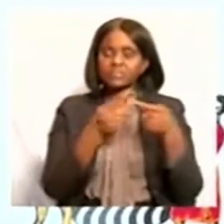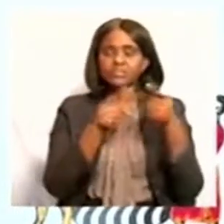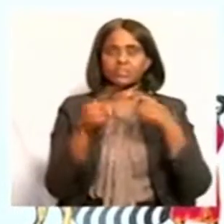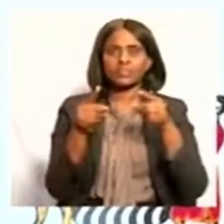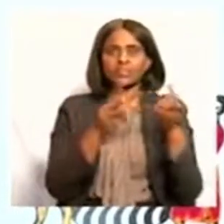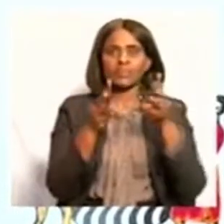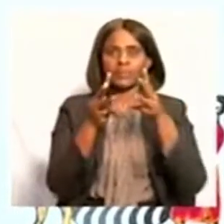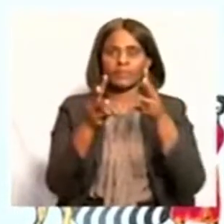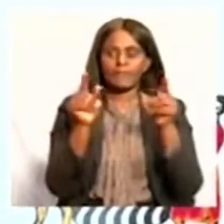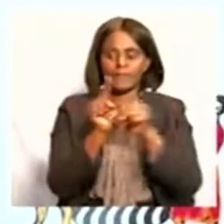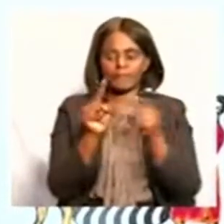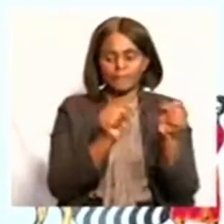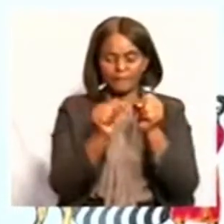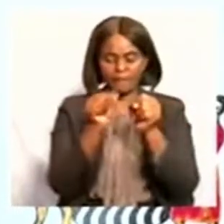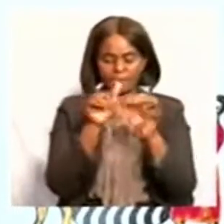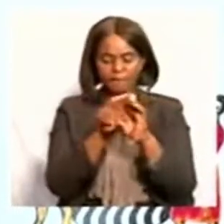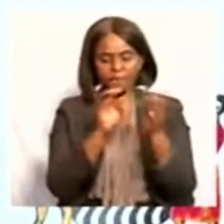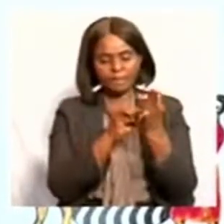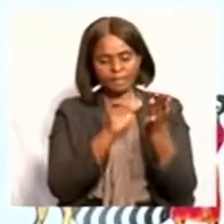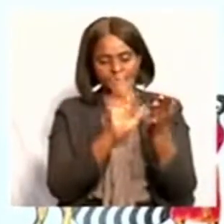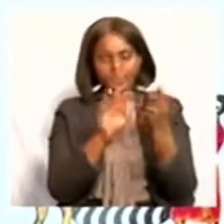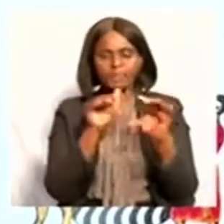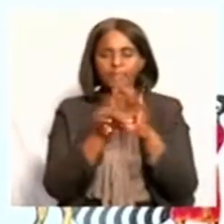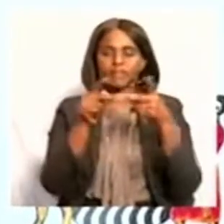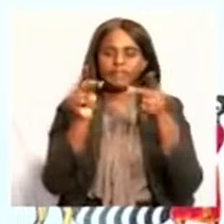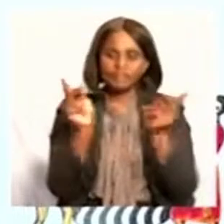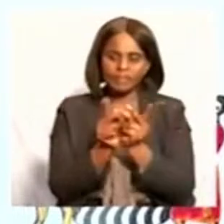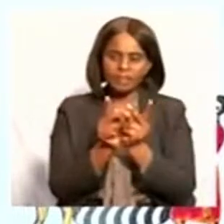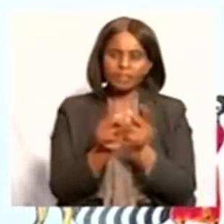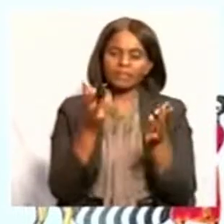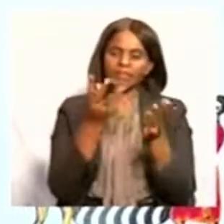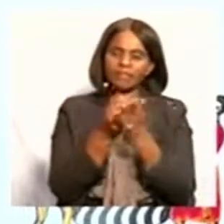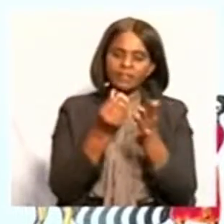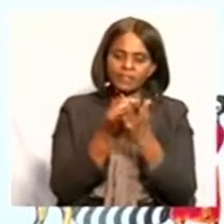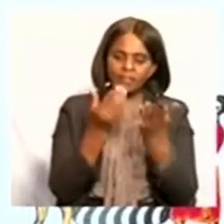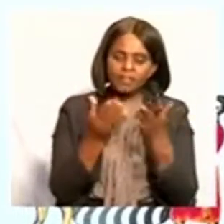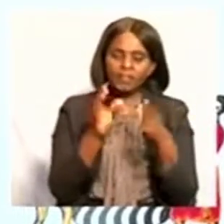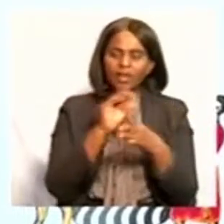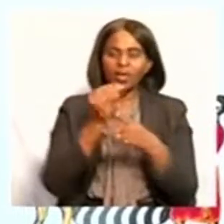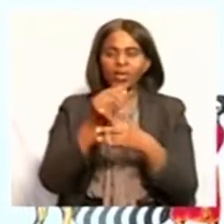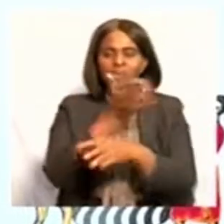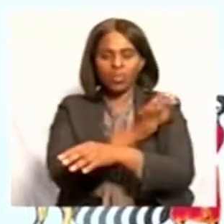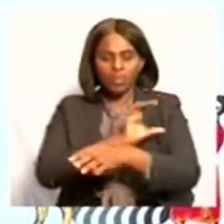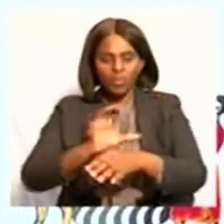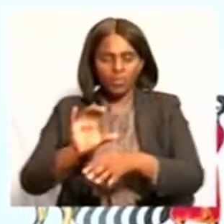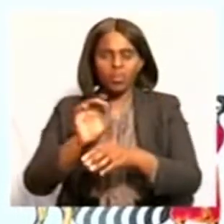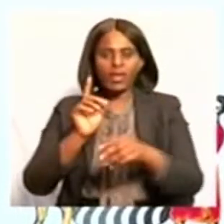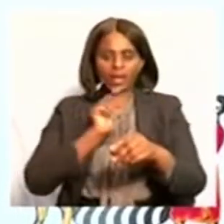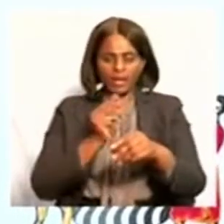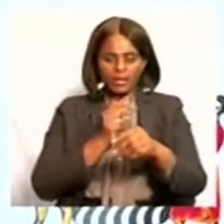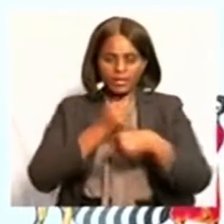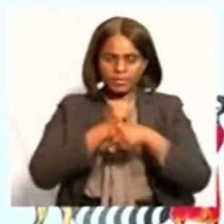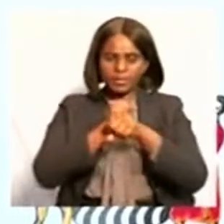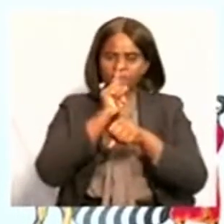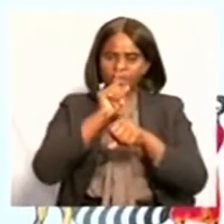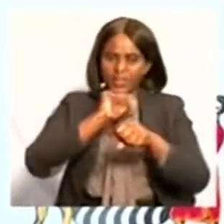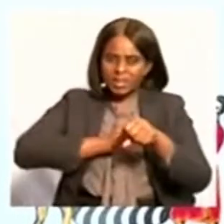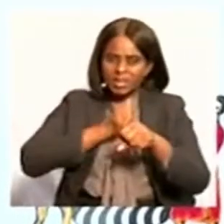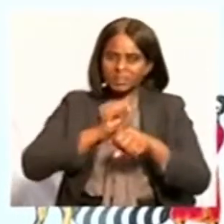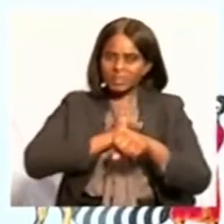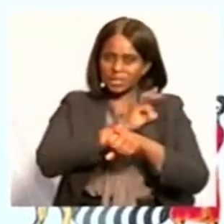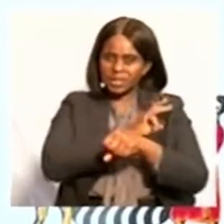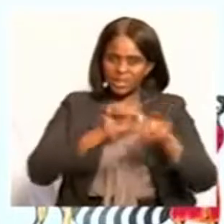of systems are in place, whether automated or manually. Okay. And then also we also ensure that our own staff,